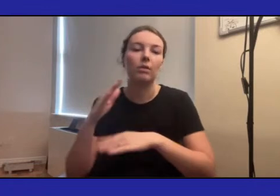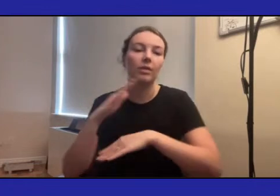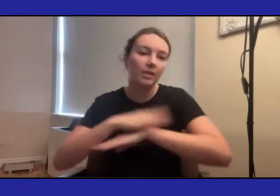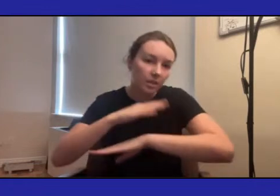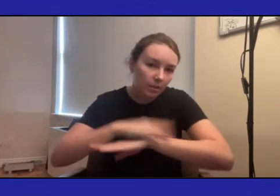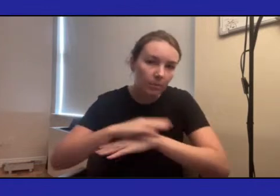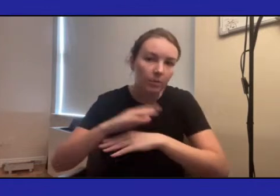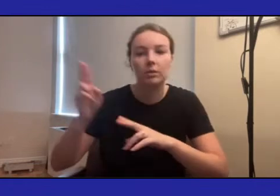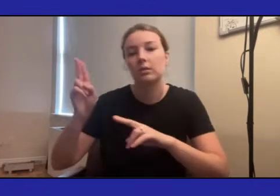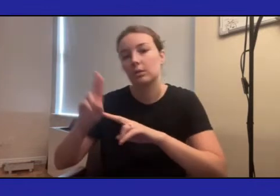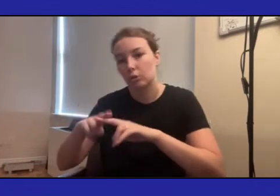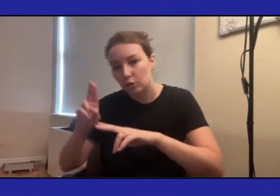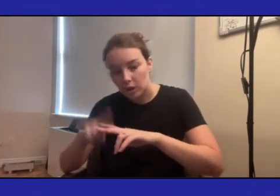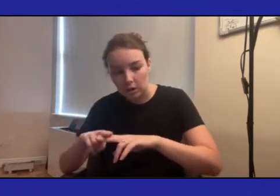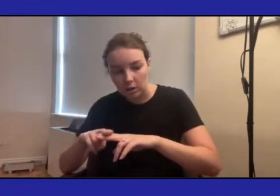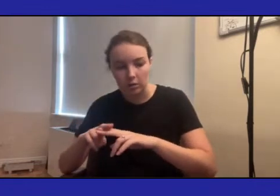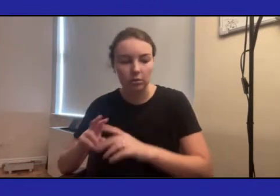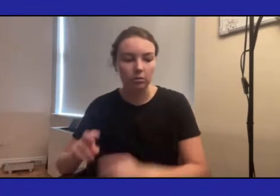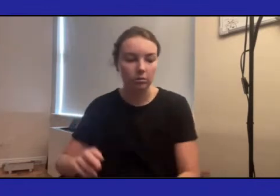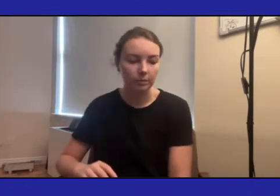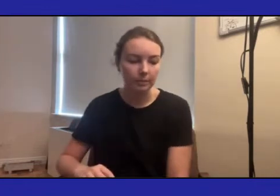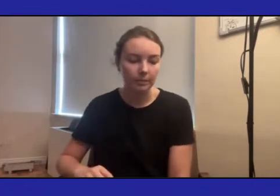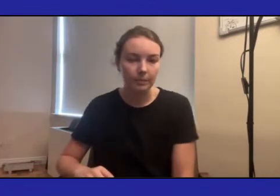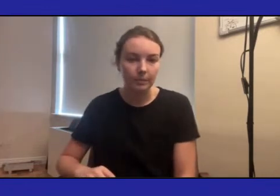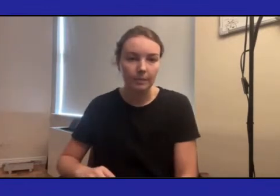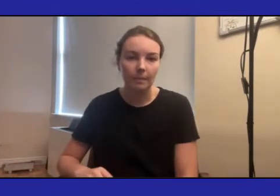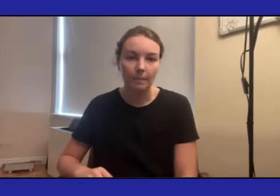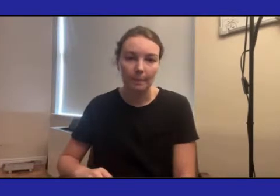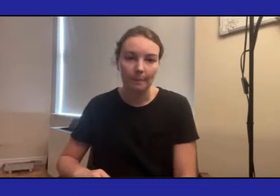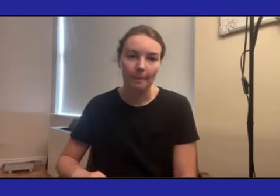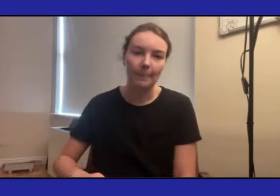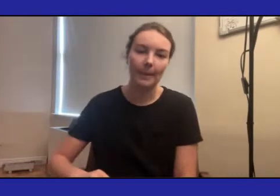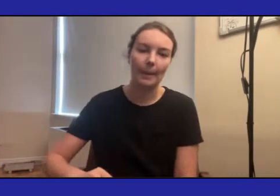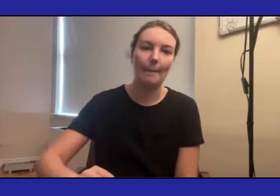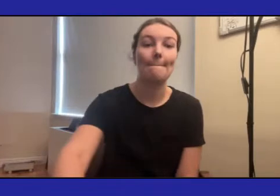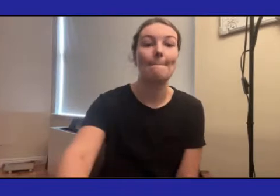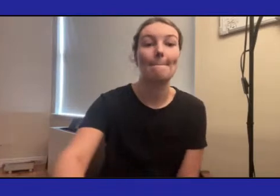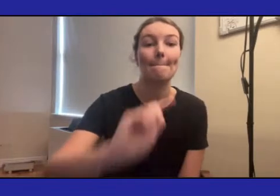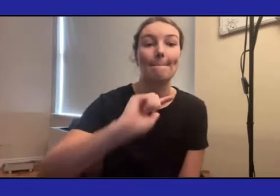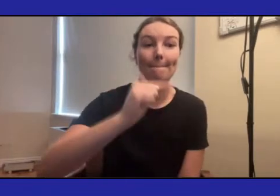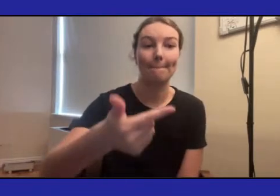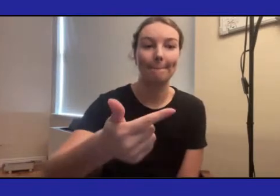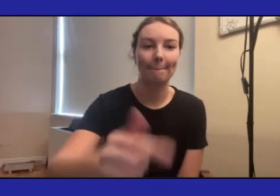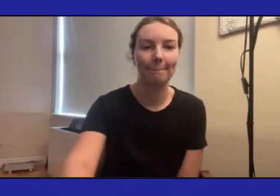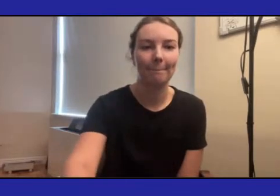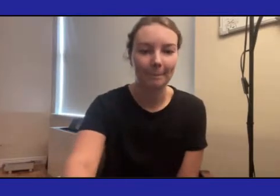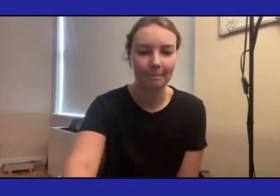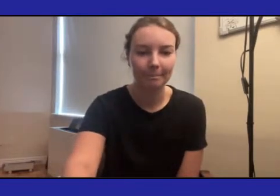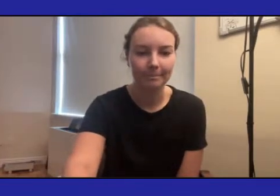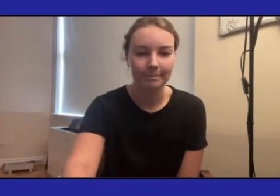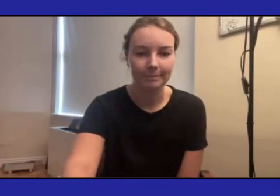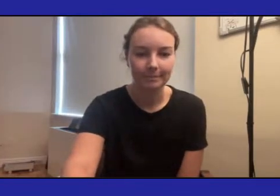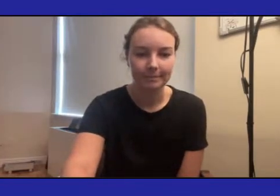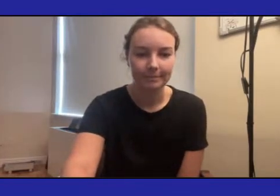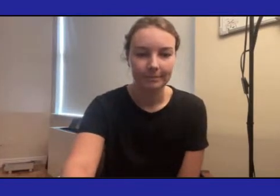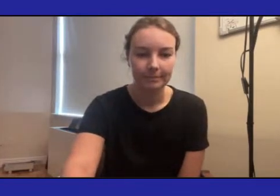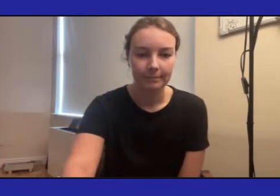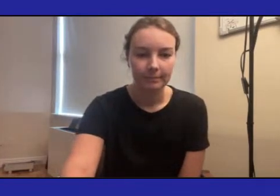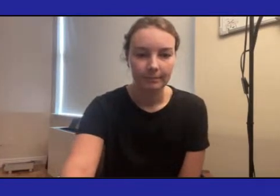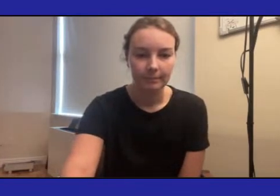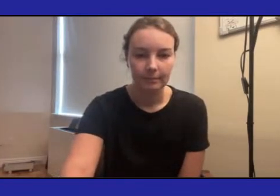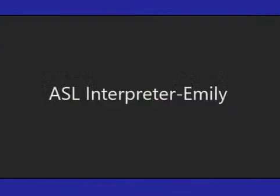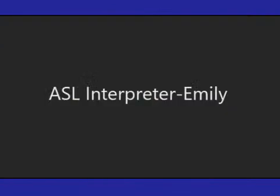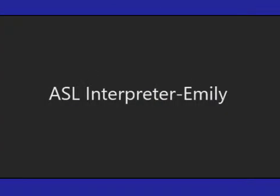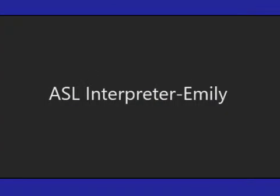beyond ligature risks. But we're not doing this in all the hospitals. We're doing it We're 'cause starting here because this is where the citation was.